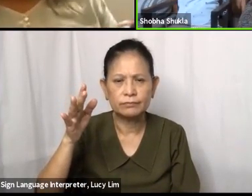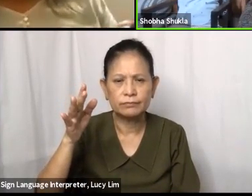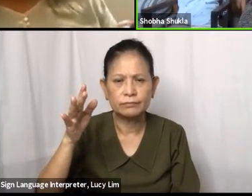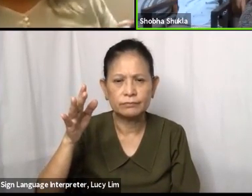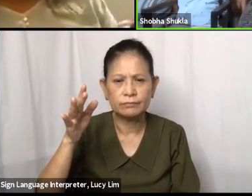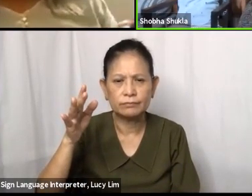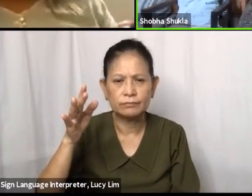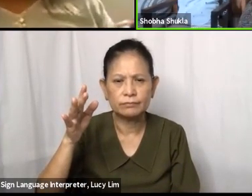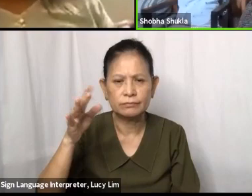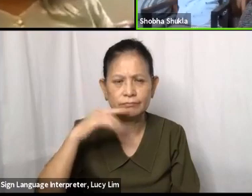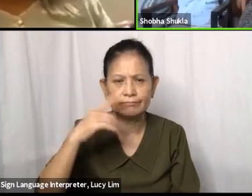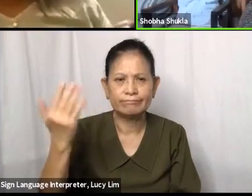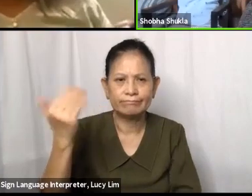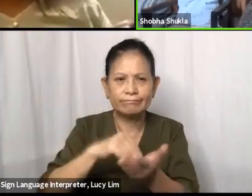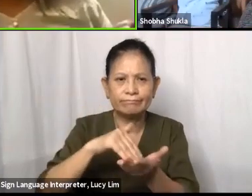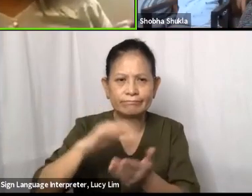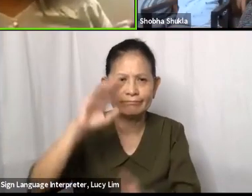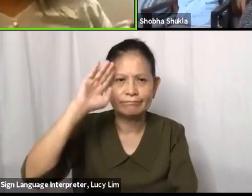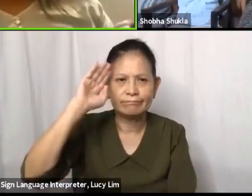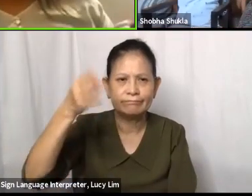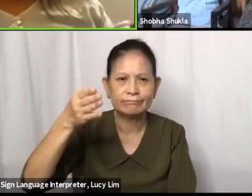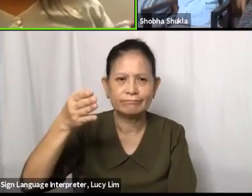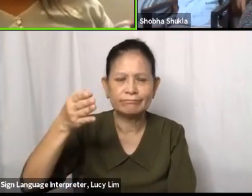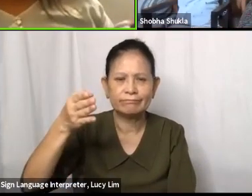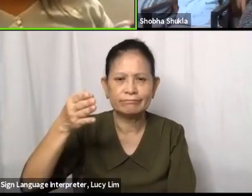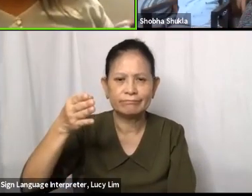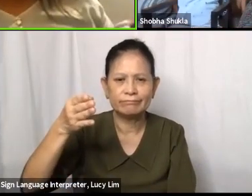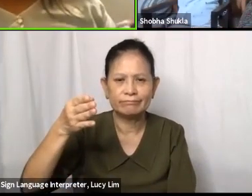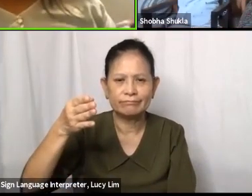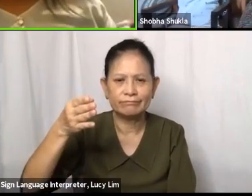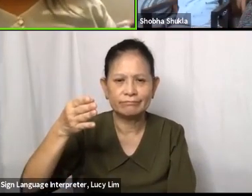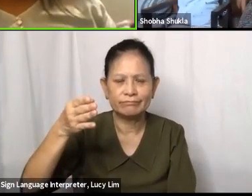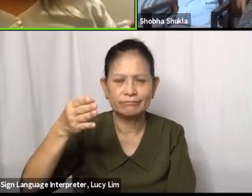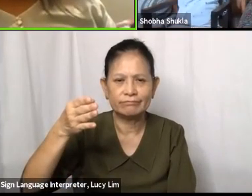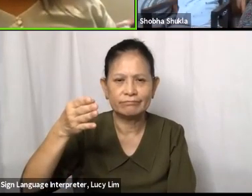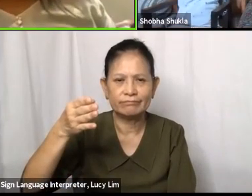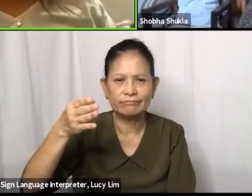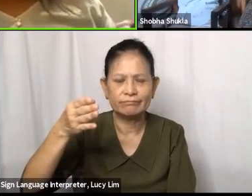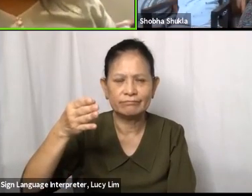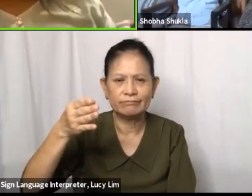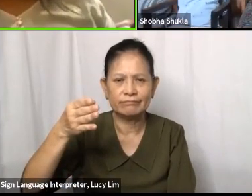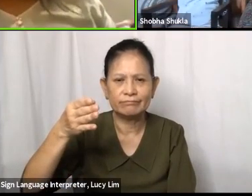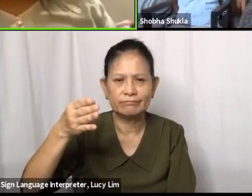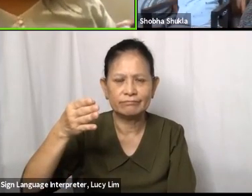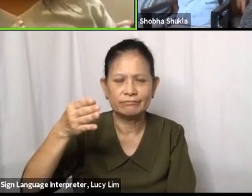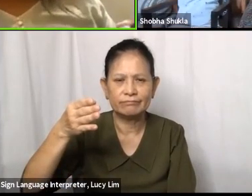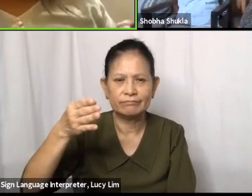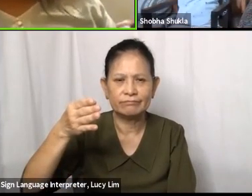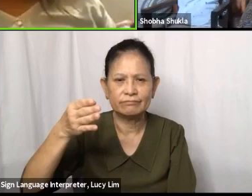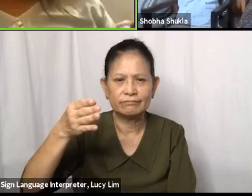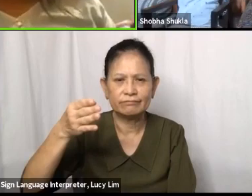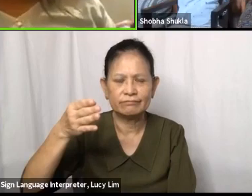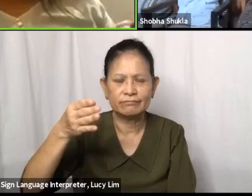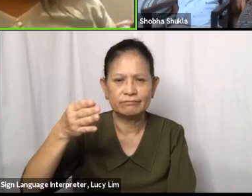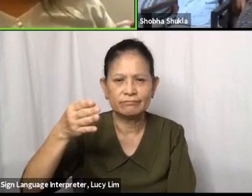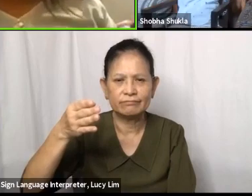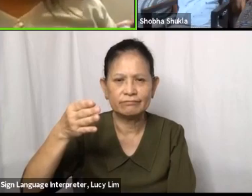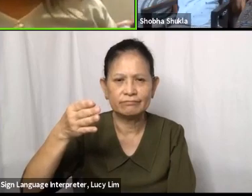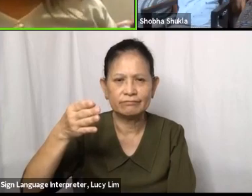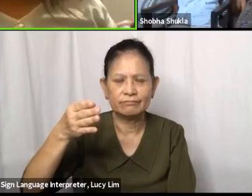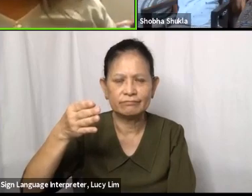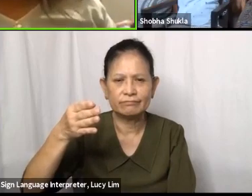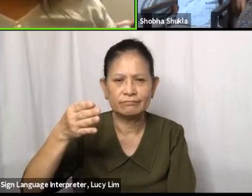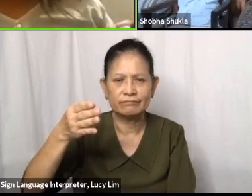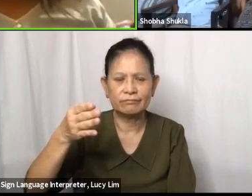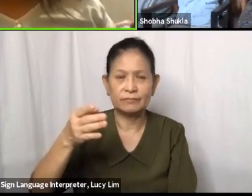Yes. Hello. Yes, hello. We can hear you. Yes. Yeah. Mm-hmm. Yes, and as if we consider the transgender